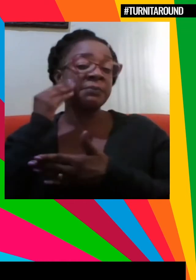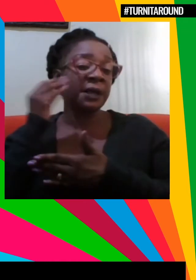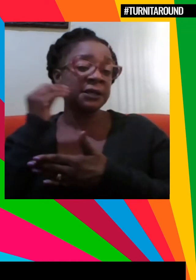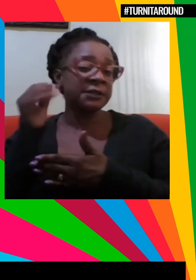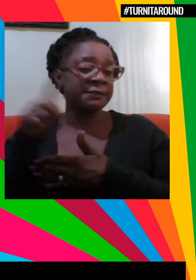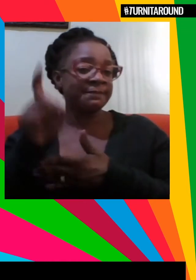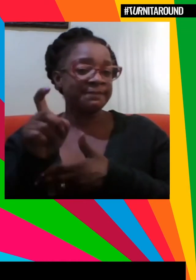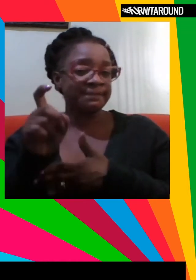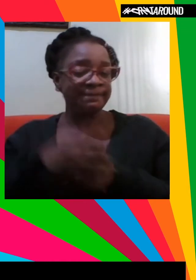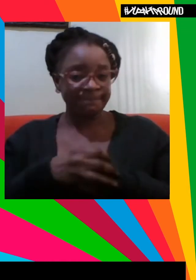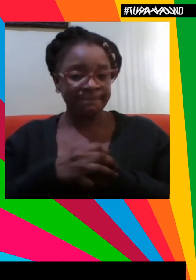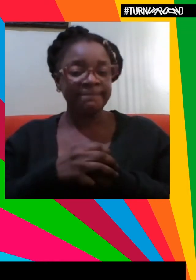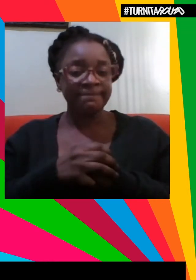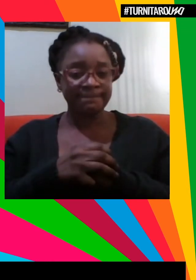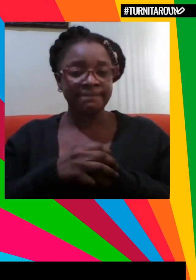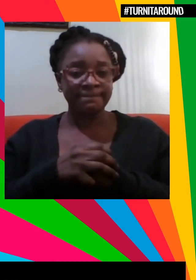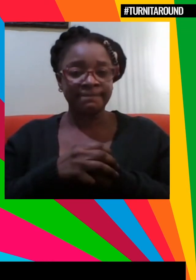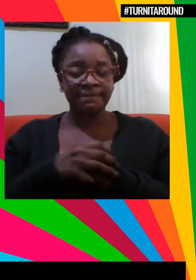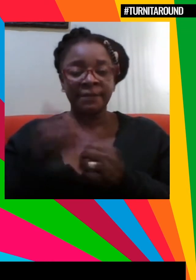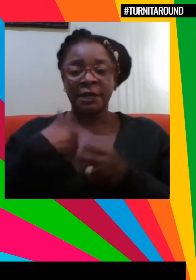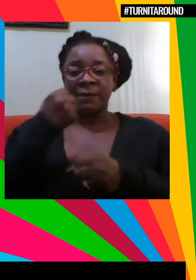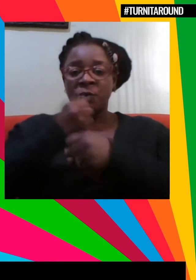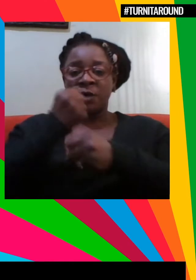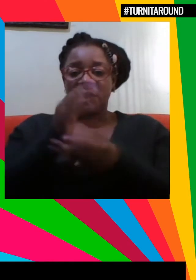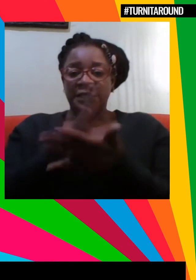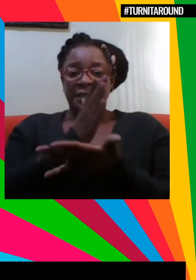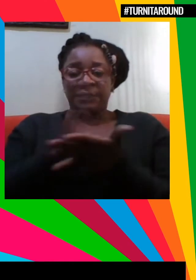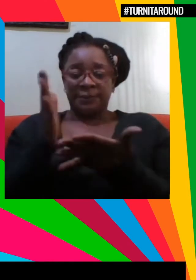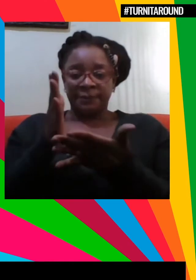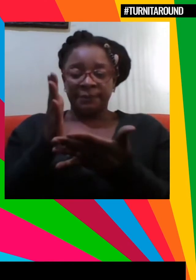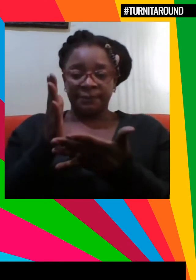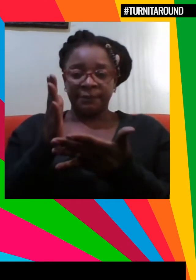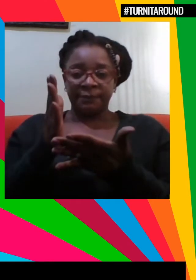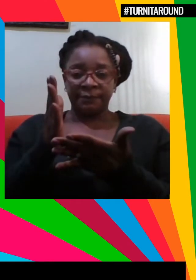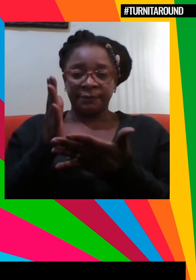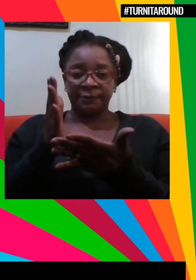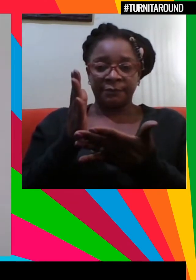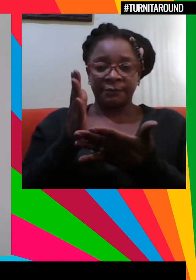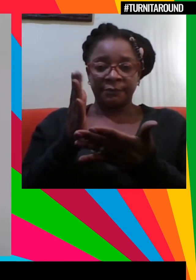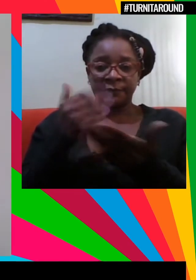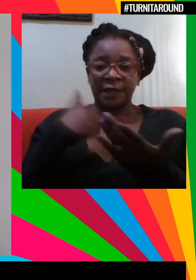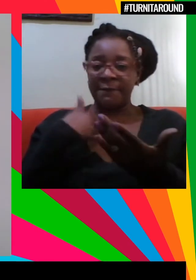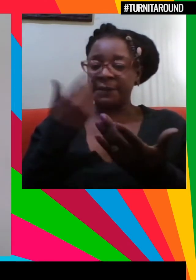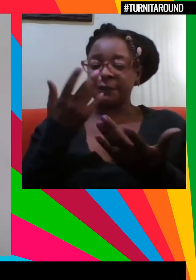Well, I've been working in the sector for nearly a decade. I've